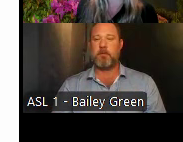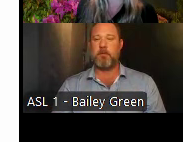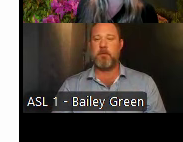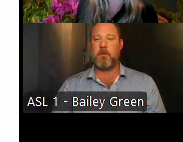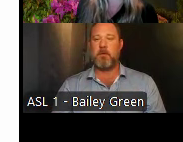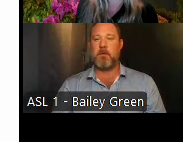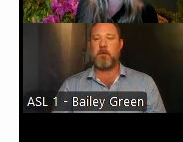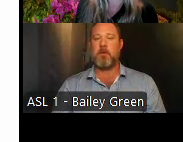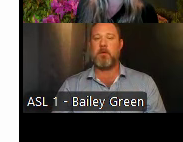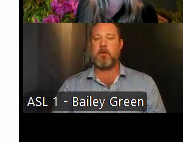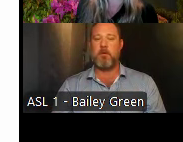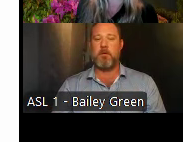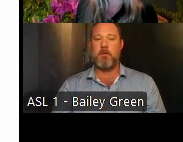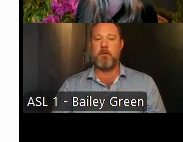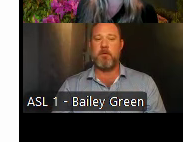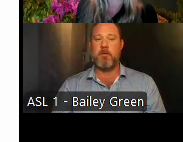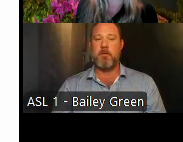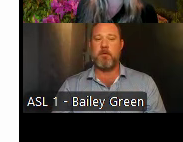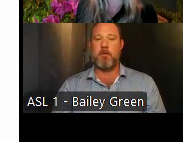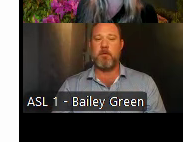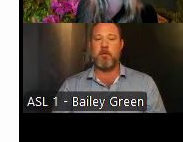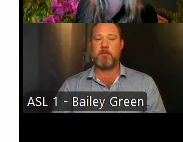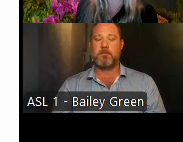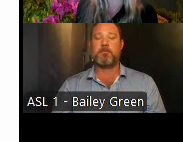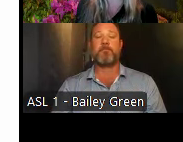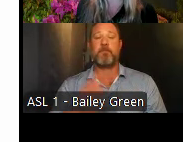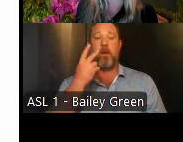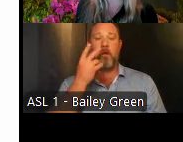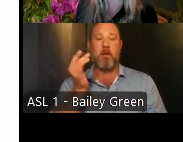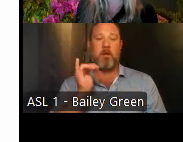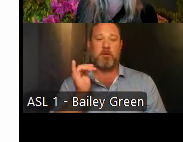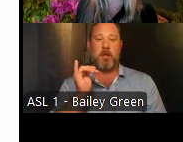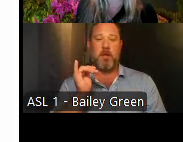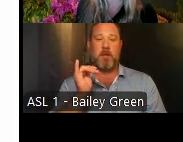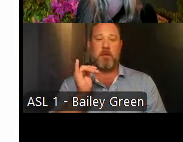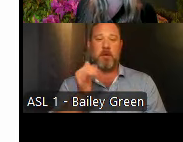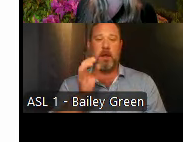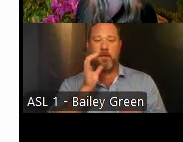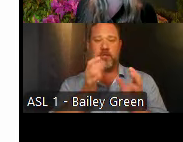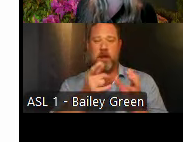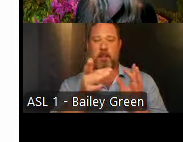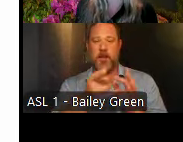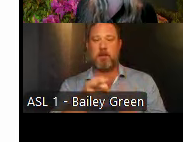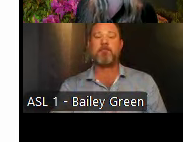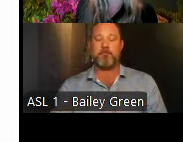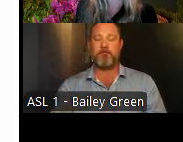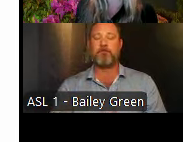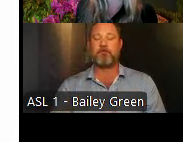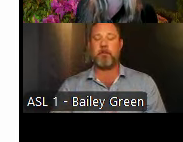information you guys covered. Appreciate that. Thank you. And it looks like it is in the chat. Okay. Thank